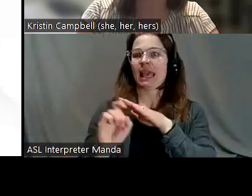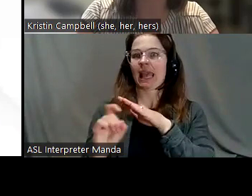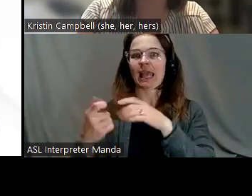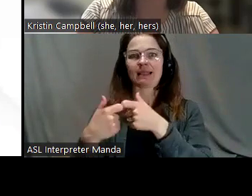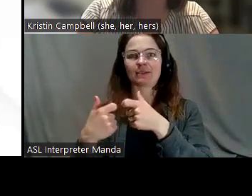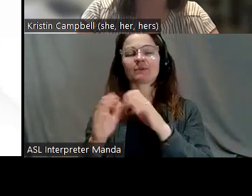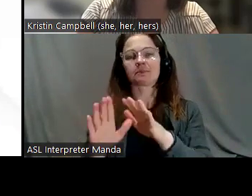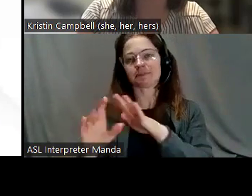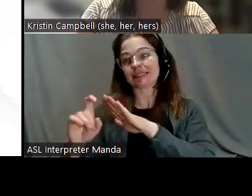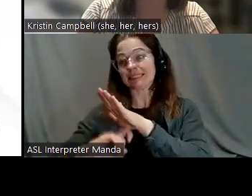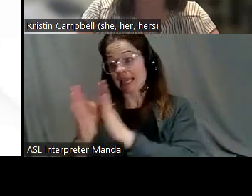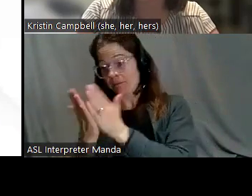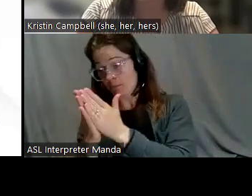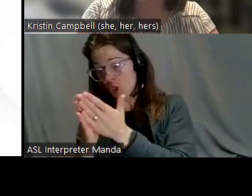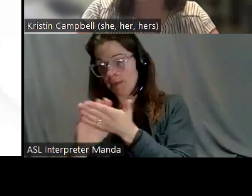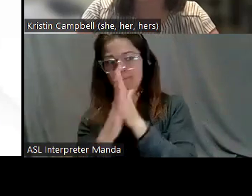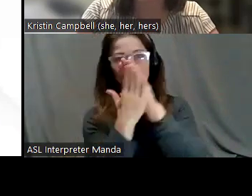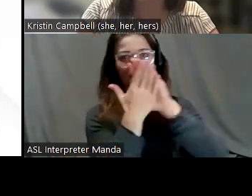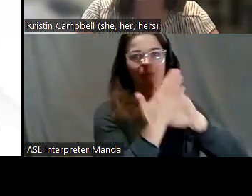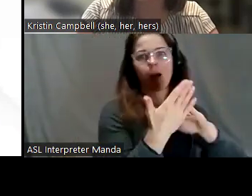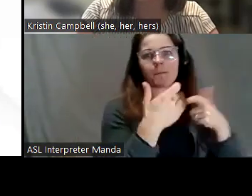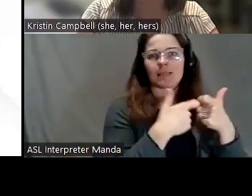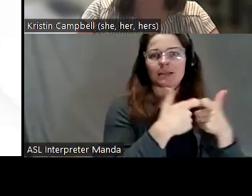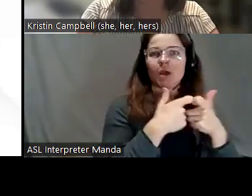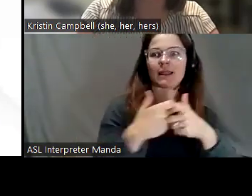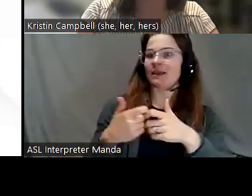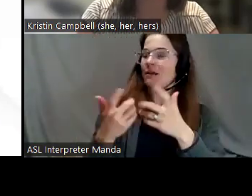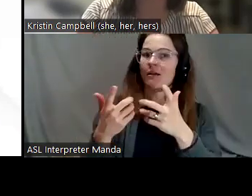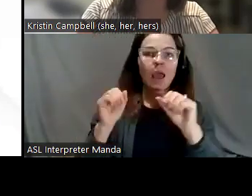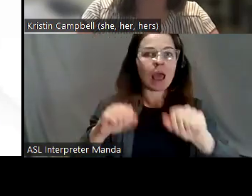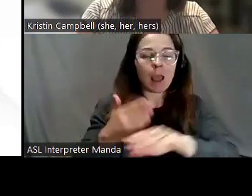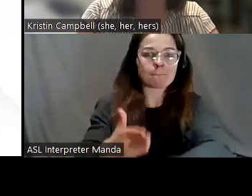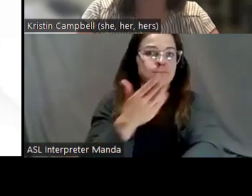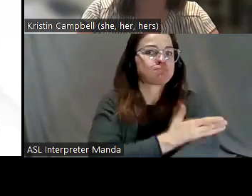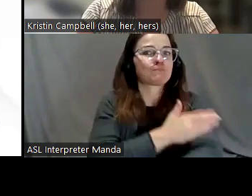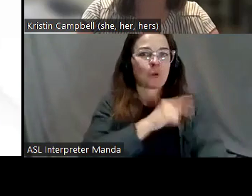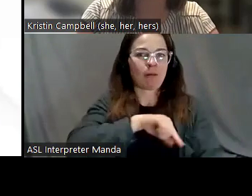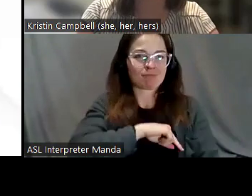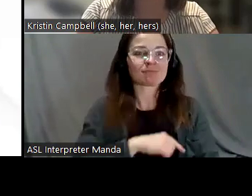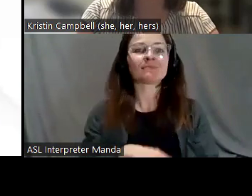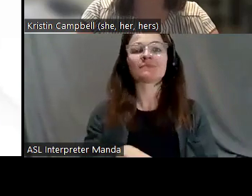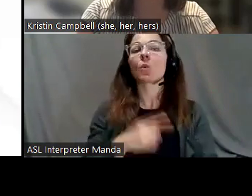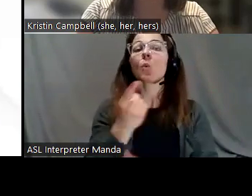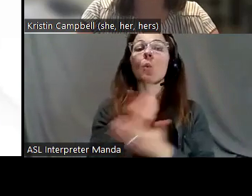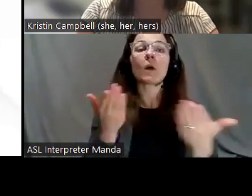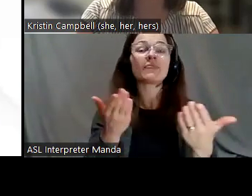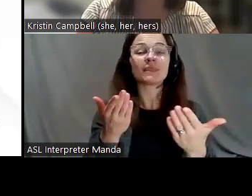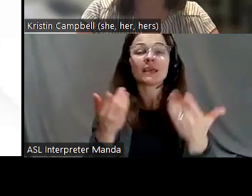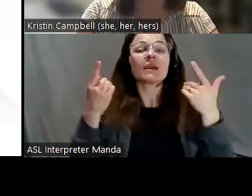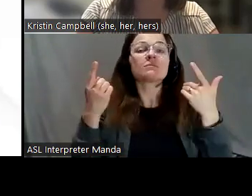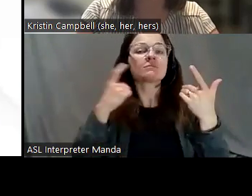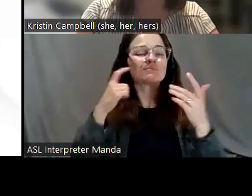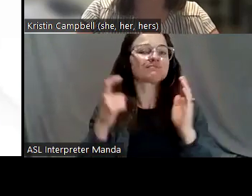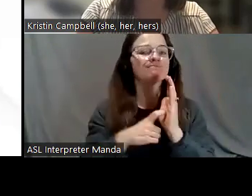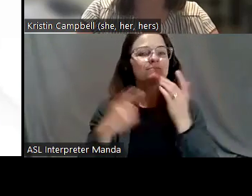or scan hard copy material that is provided to us by the student. One of the things that we were encountering with that